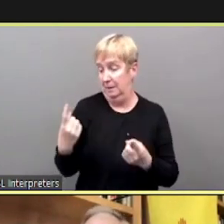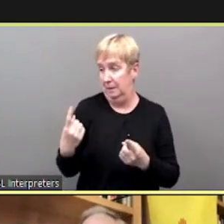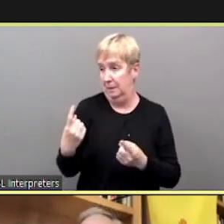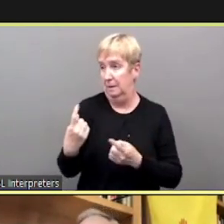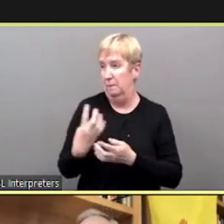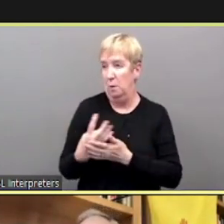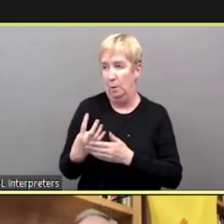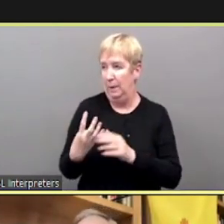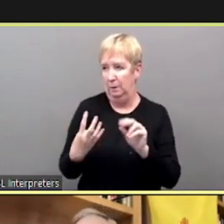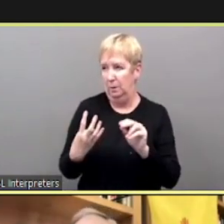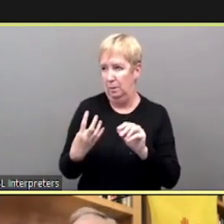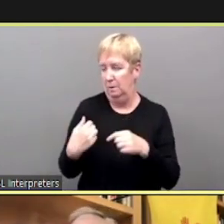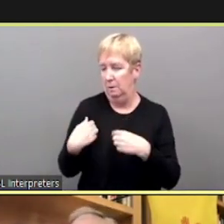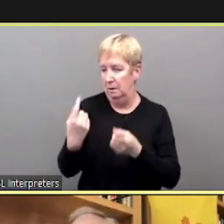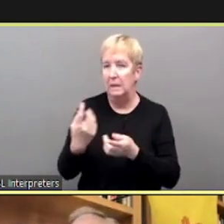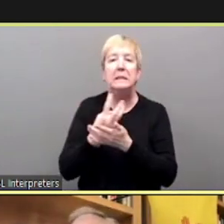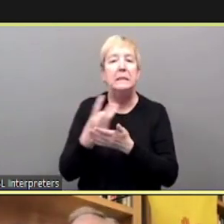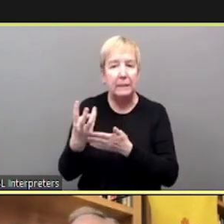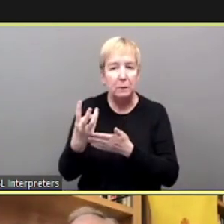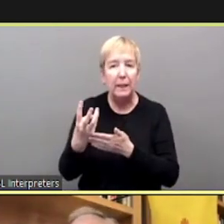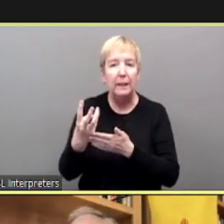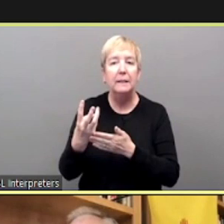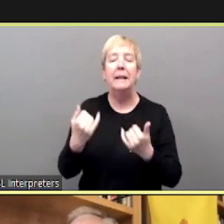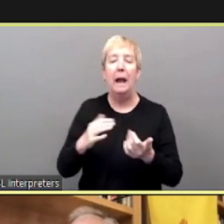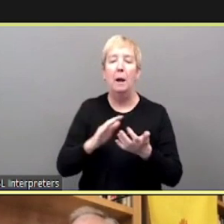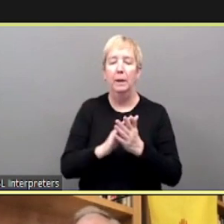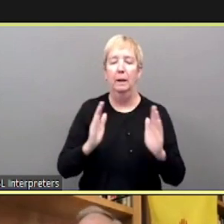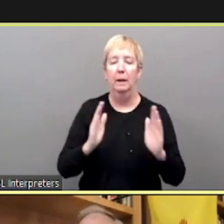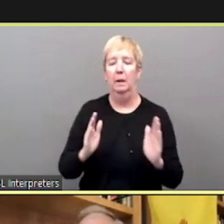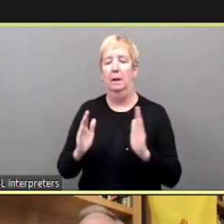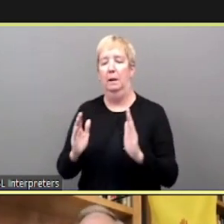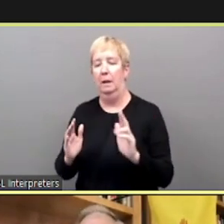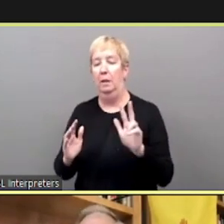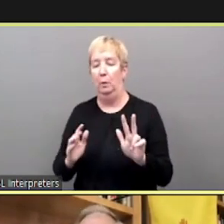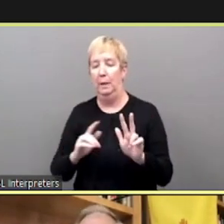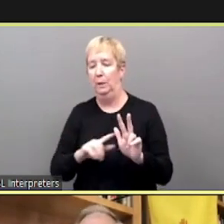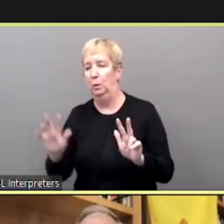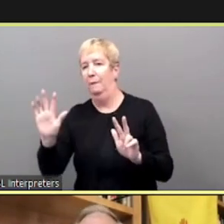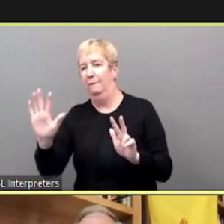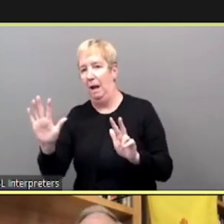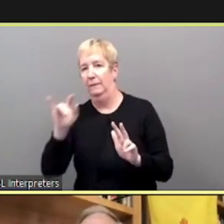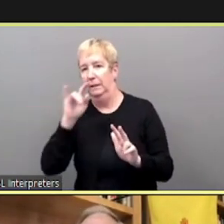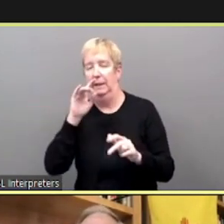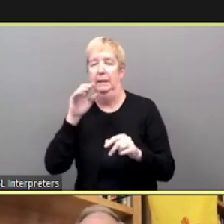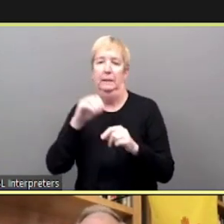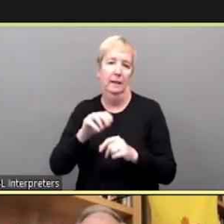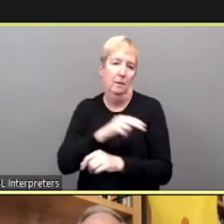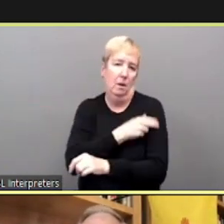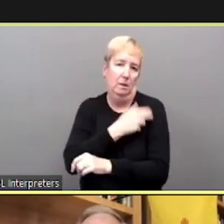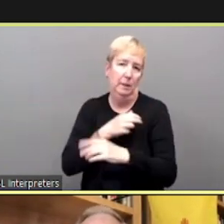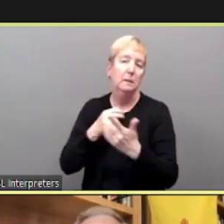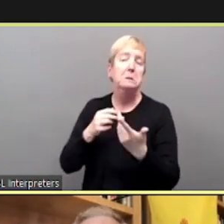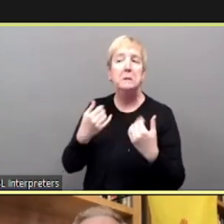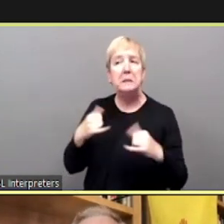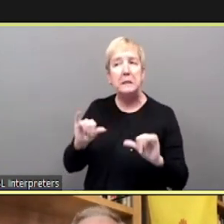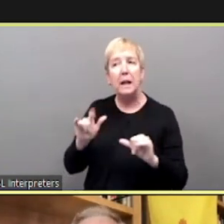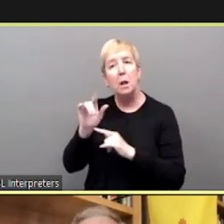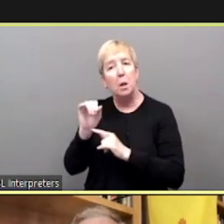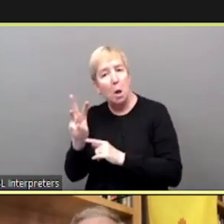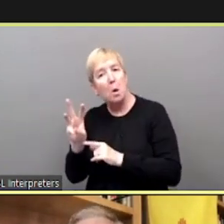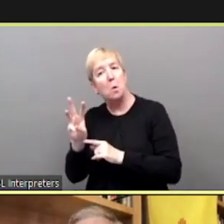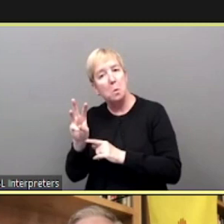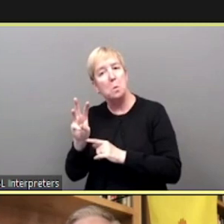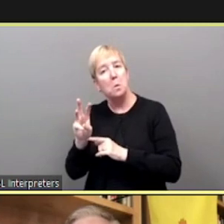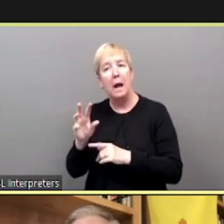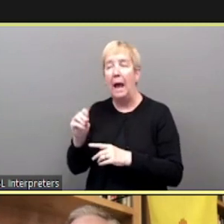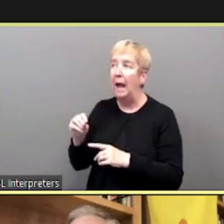6 weeks, that number has ranged from 3 to 5 kids in the hospital each week. So still very low. And according to the